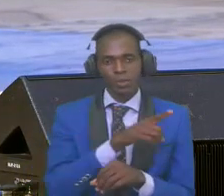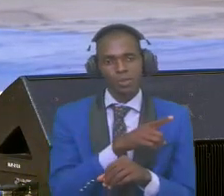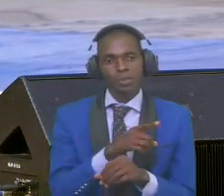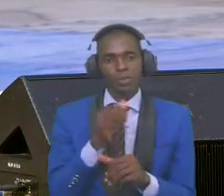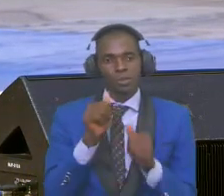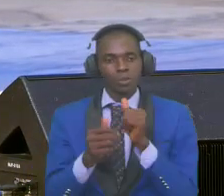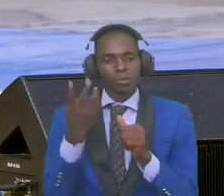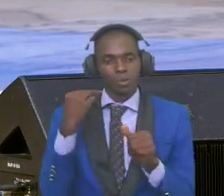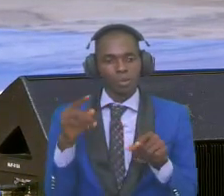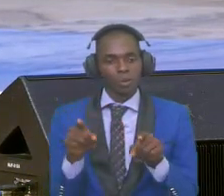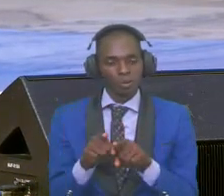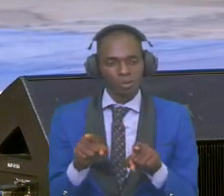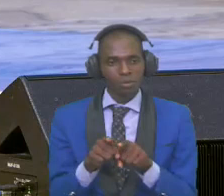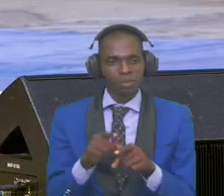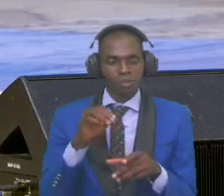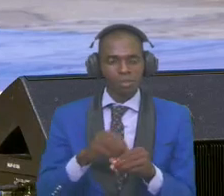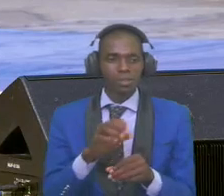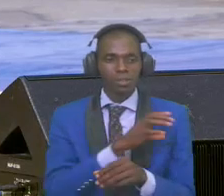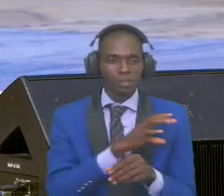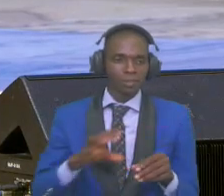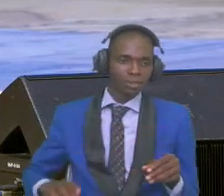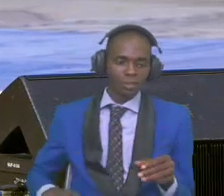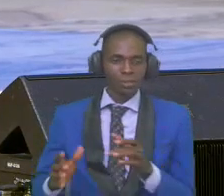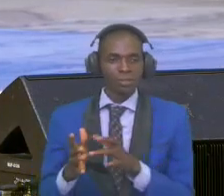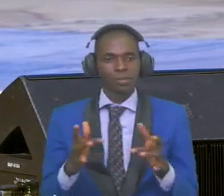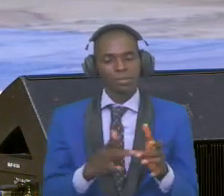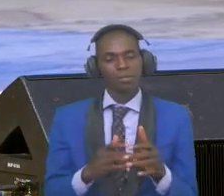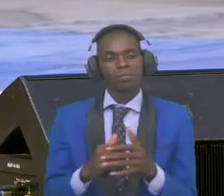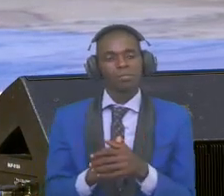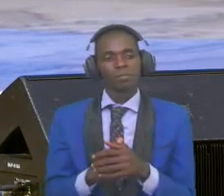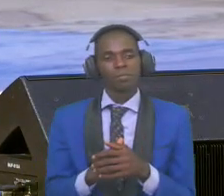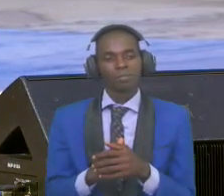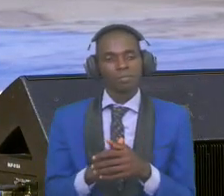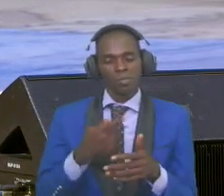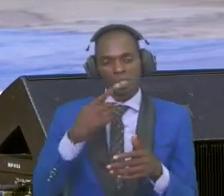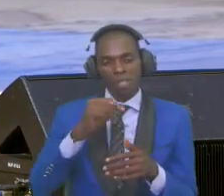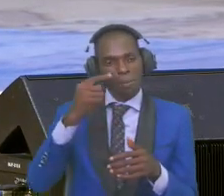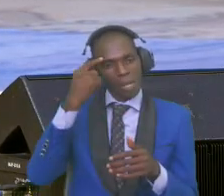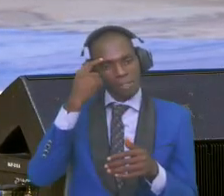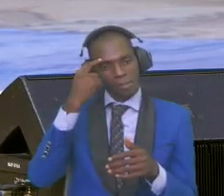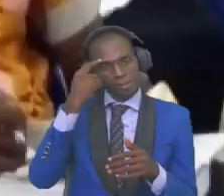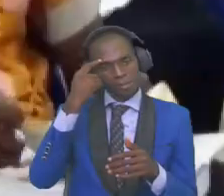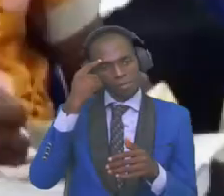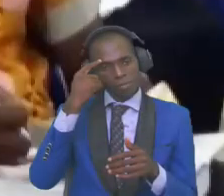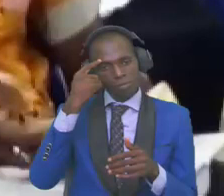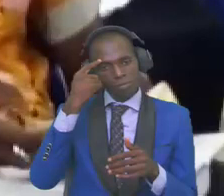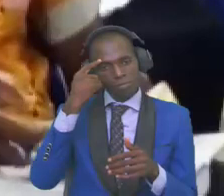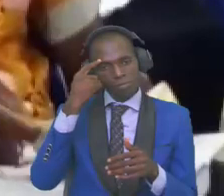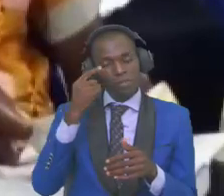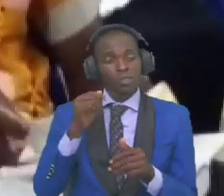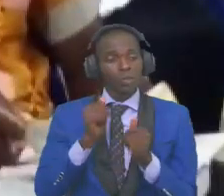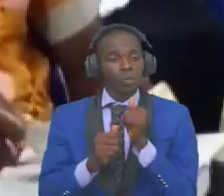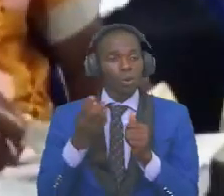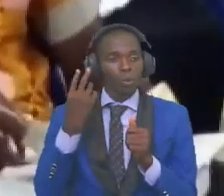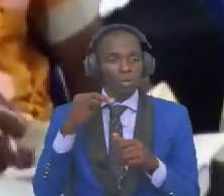which was also in Christ Jesus. The mind which was